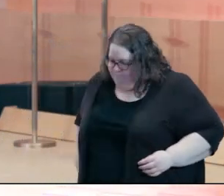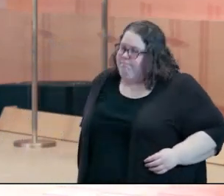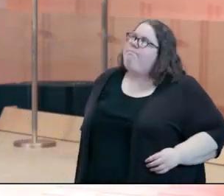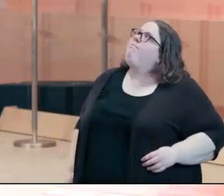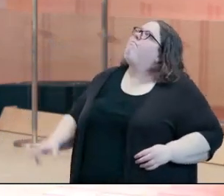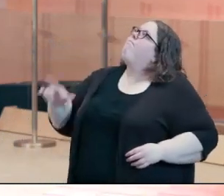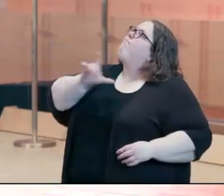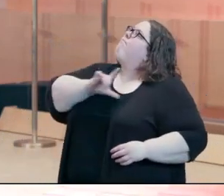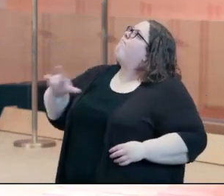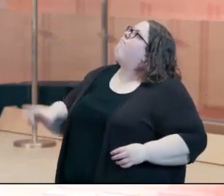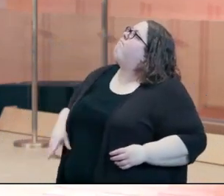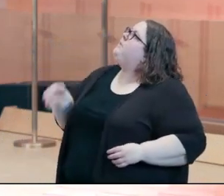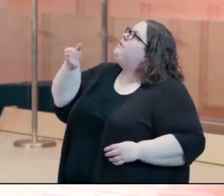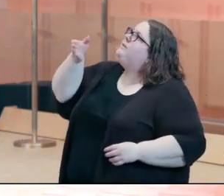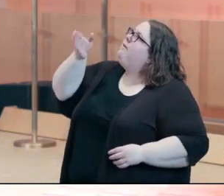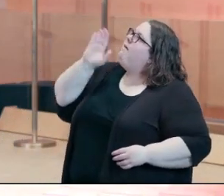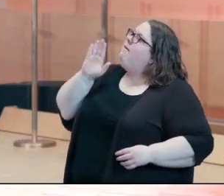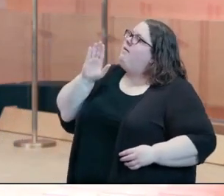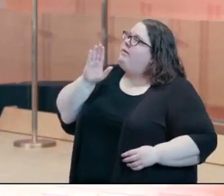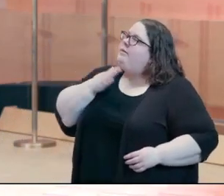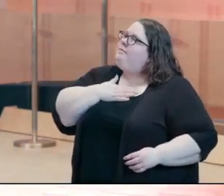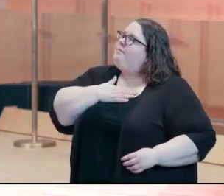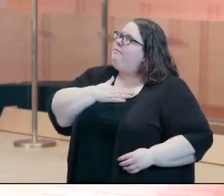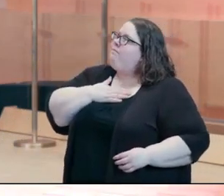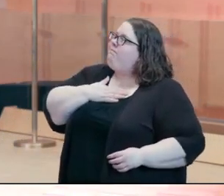Lord God, I thank you